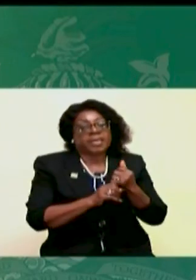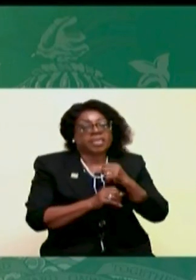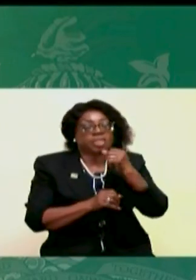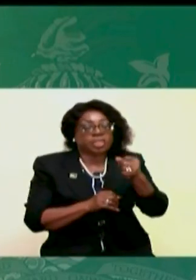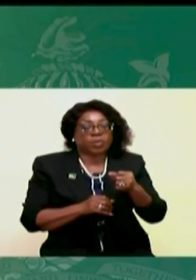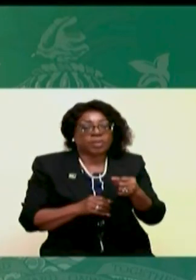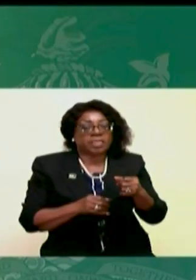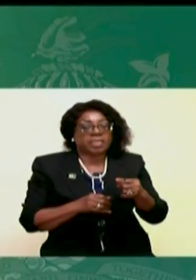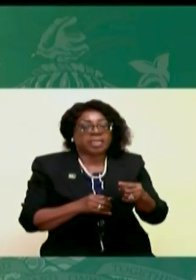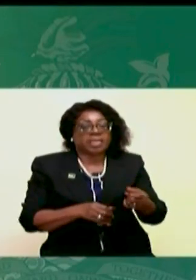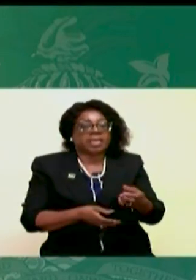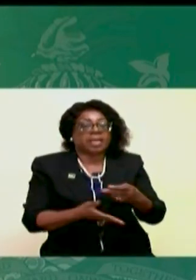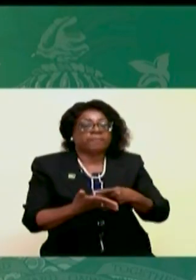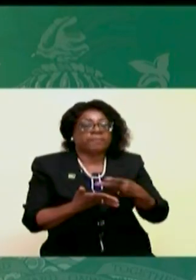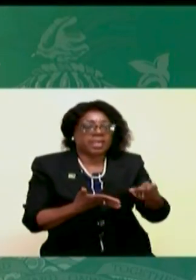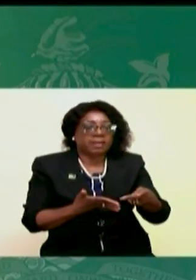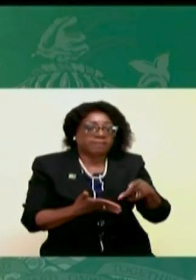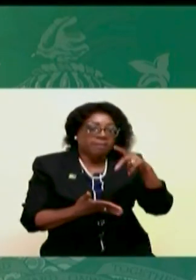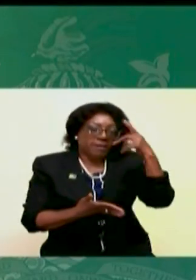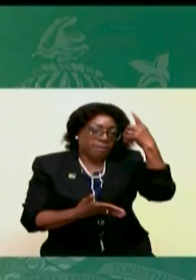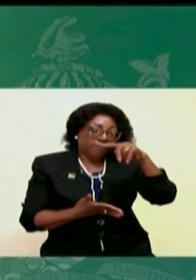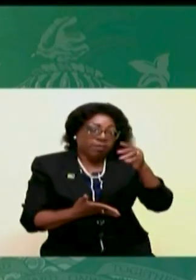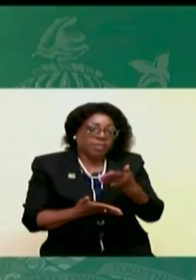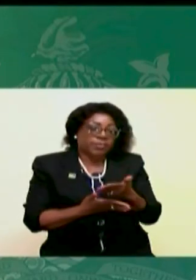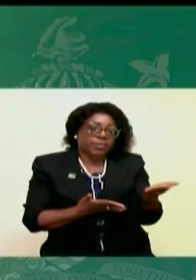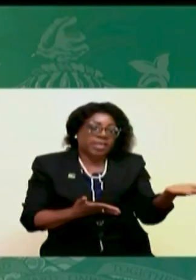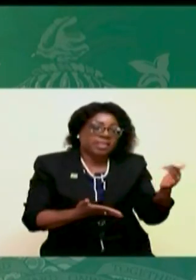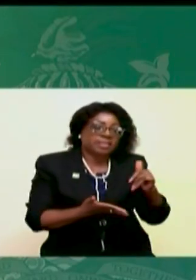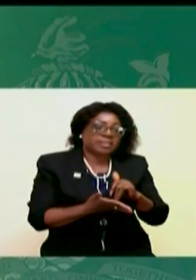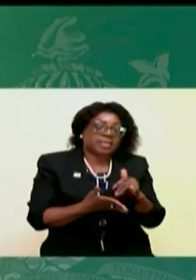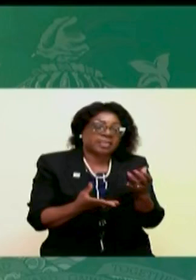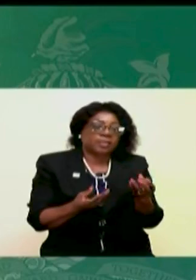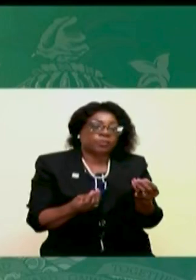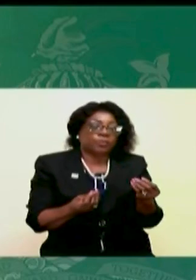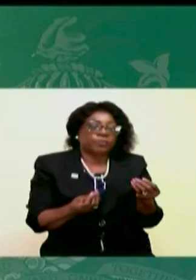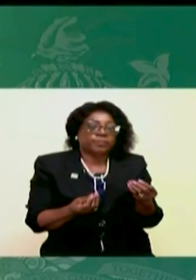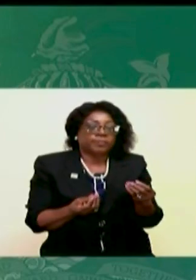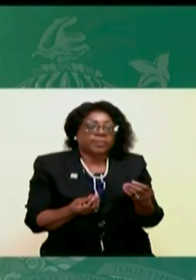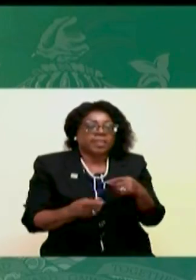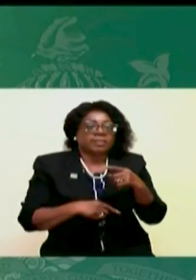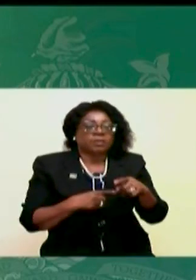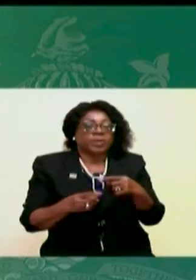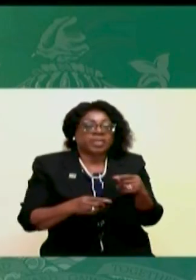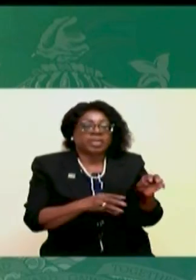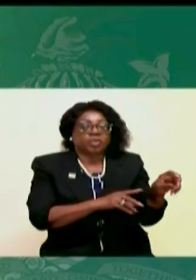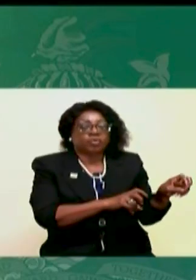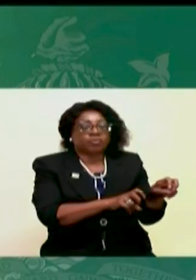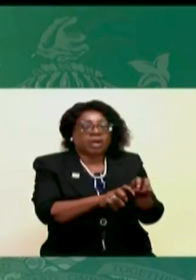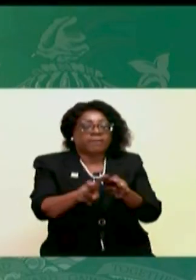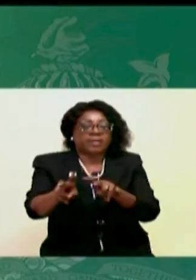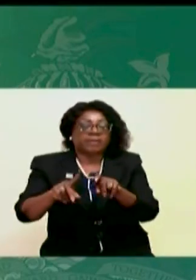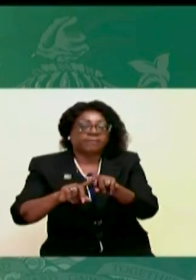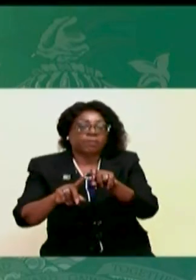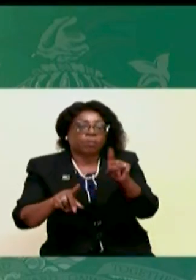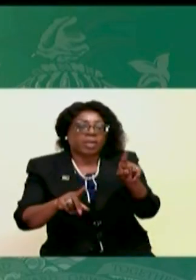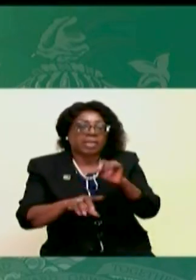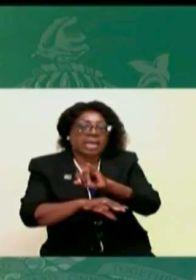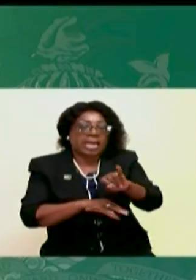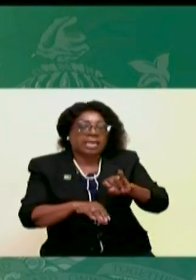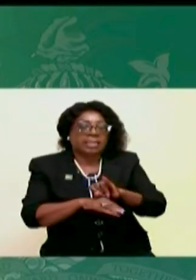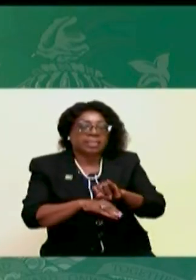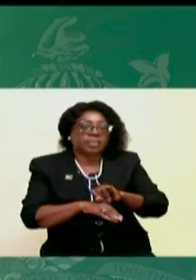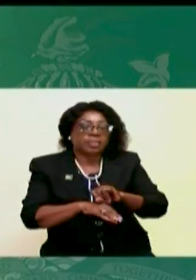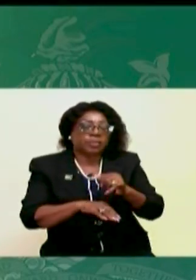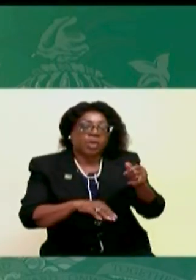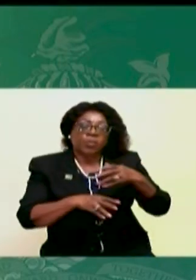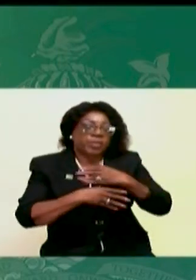for the things that they do, Madam Speaker, inclusive of being able to, when they're going from one island to the next, jumping on a boat, we didn't give them an